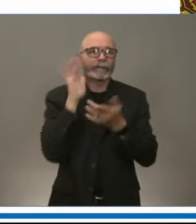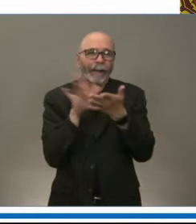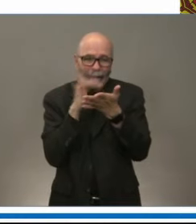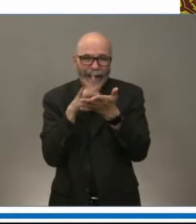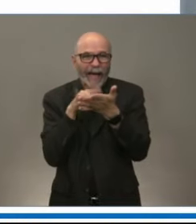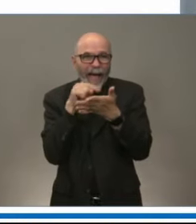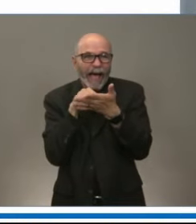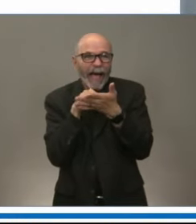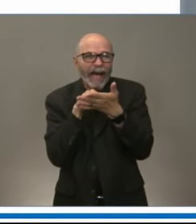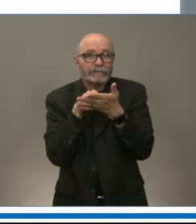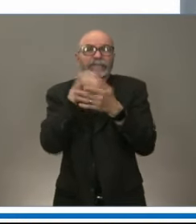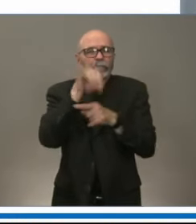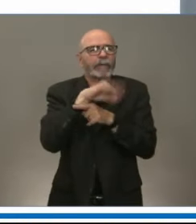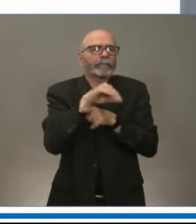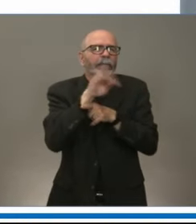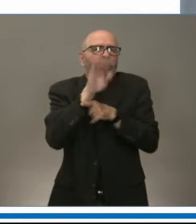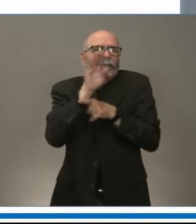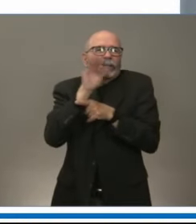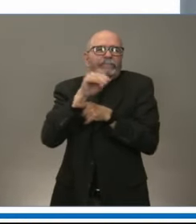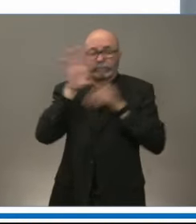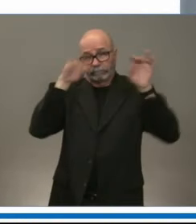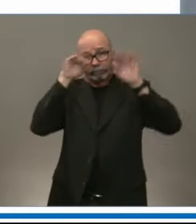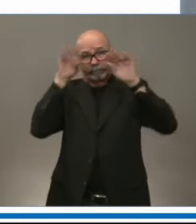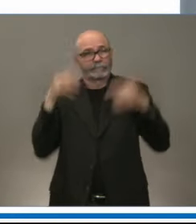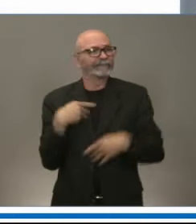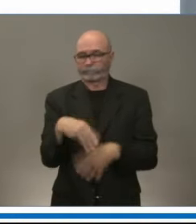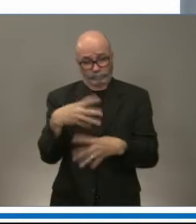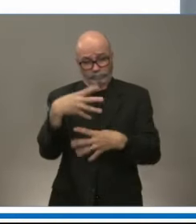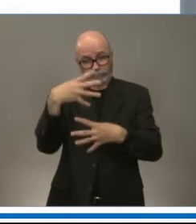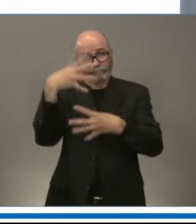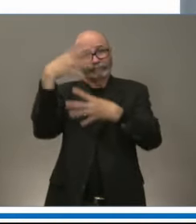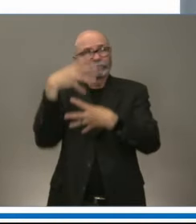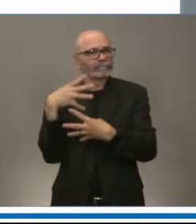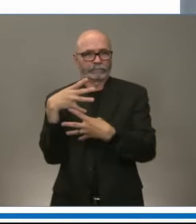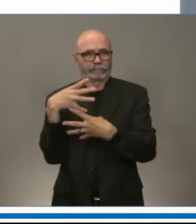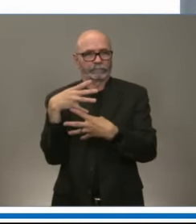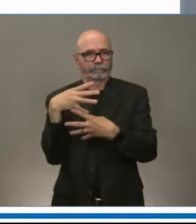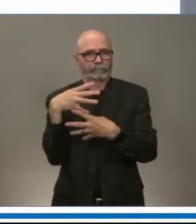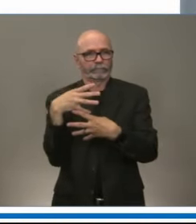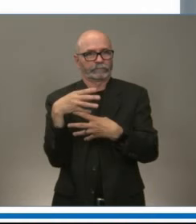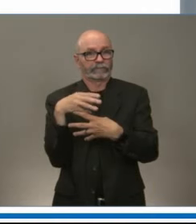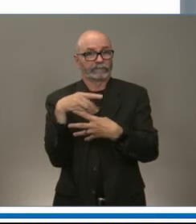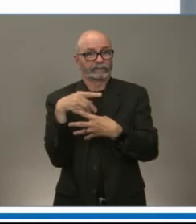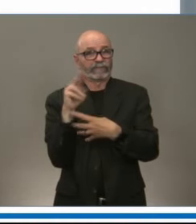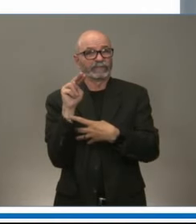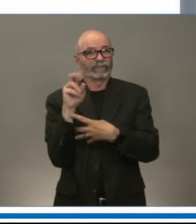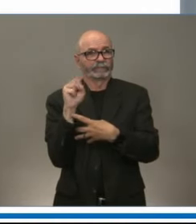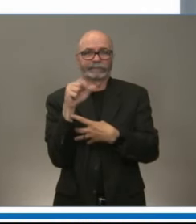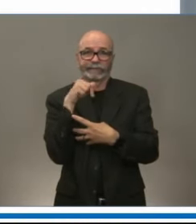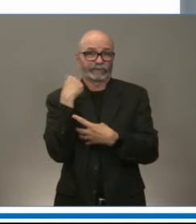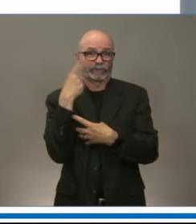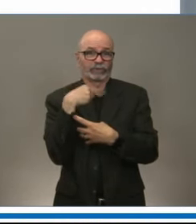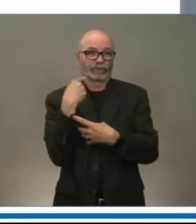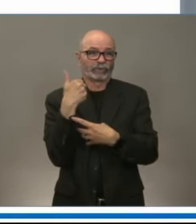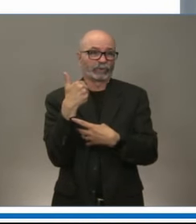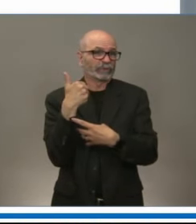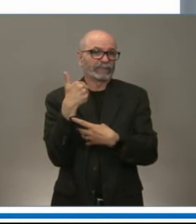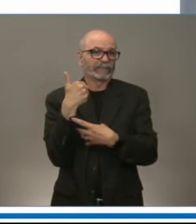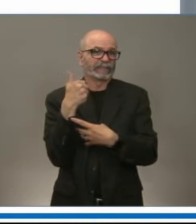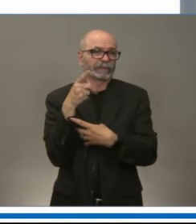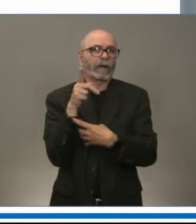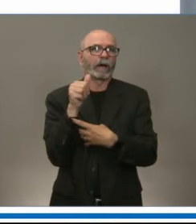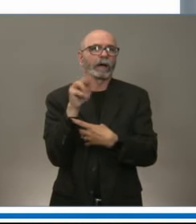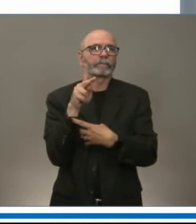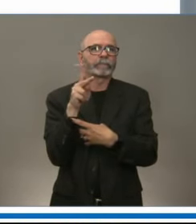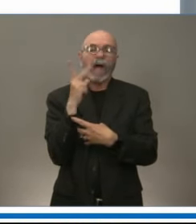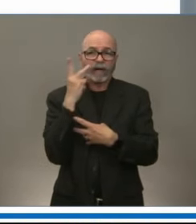province. At a glance, Nova Scotia is not doing well when it comes to staying away from our parks and beaches. We